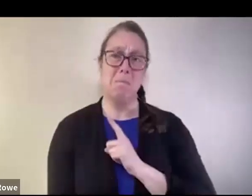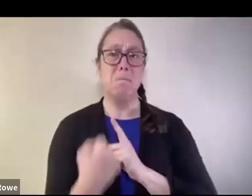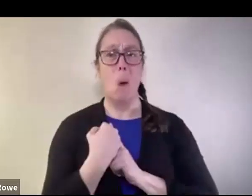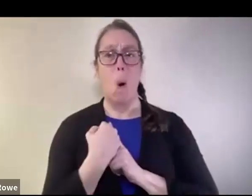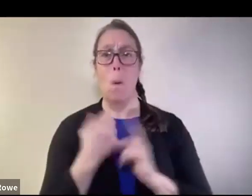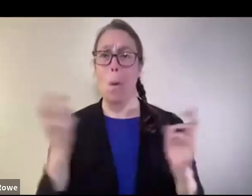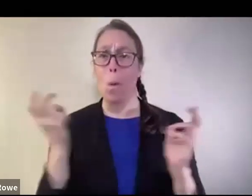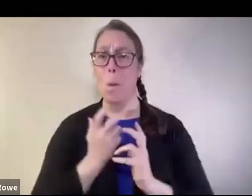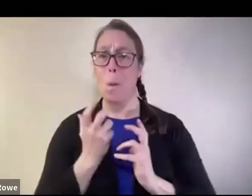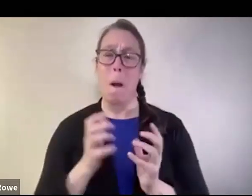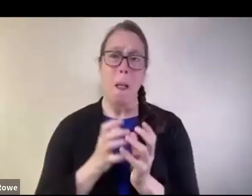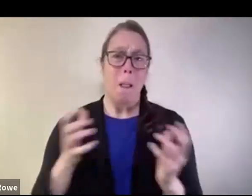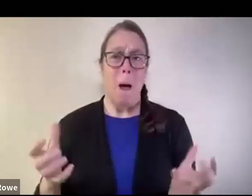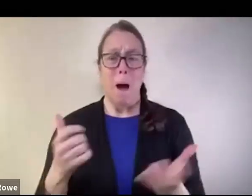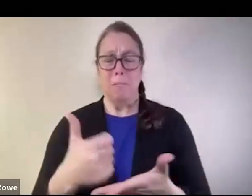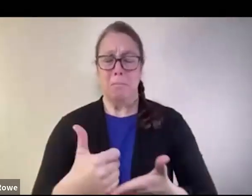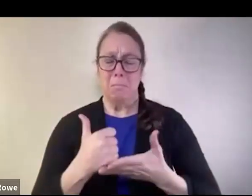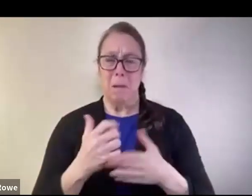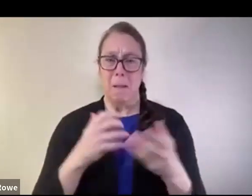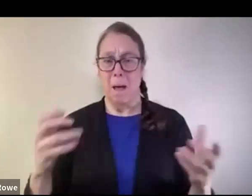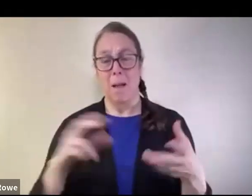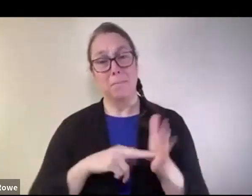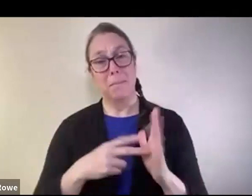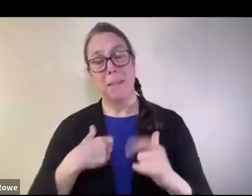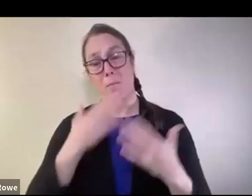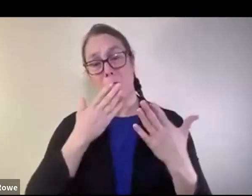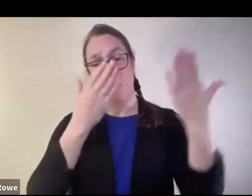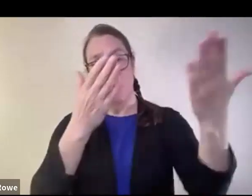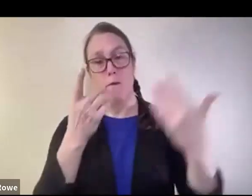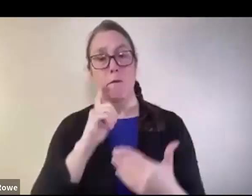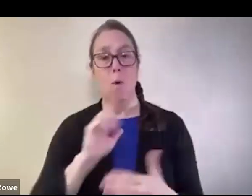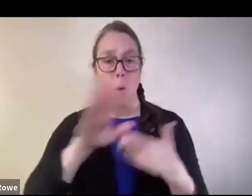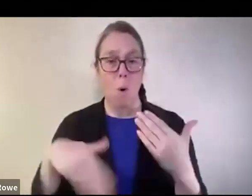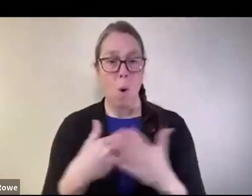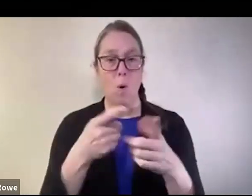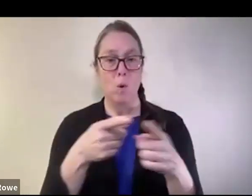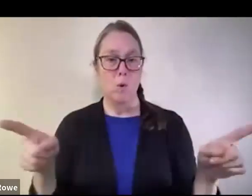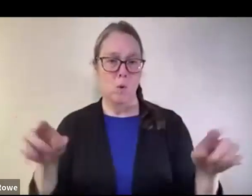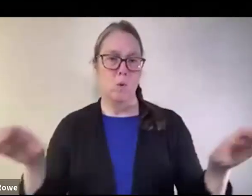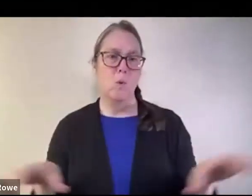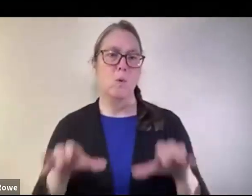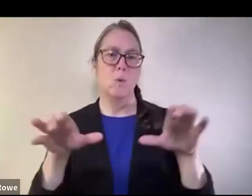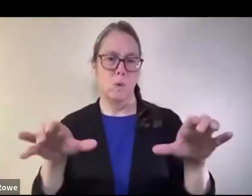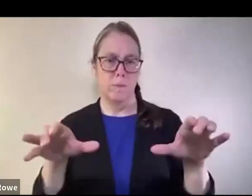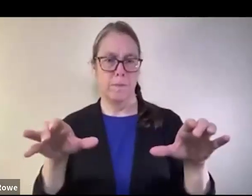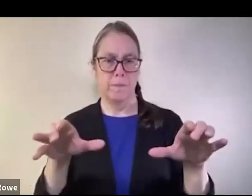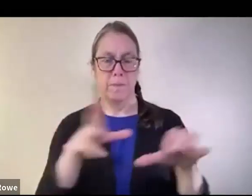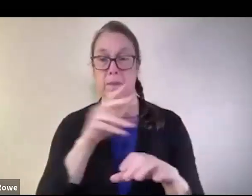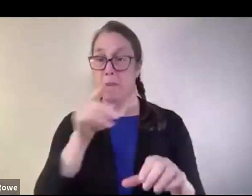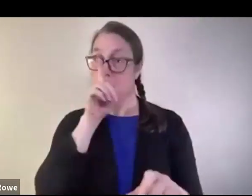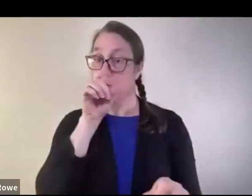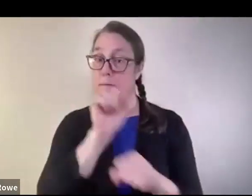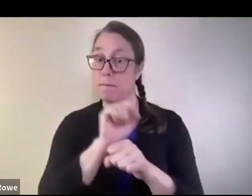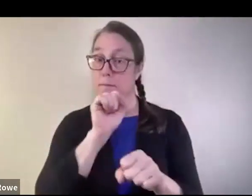me out so much. So I'm just very grateful for all that you do. And it really has